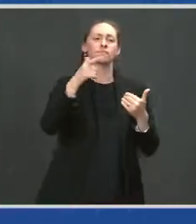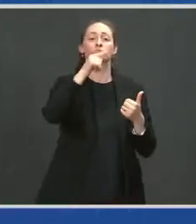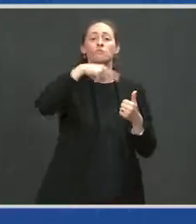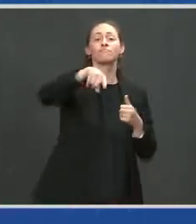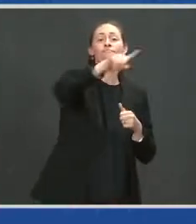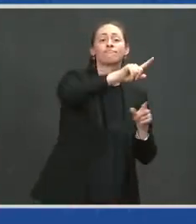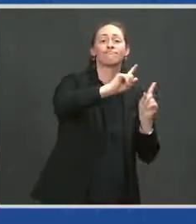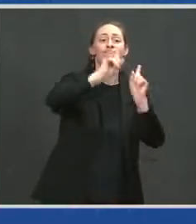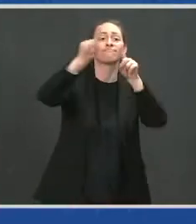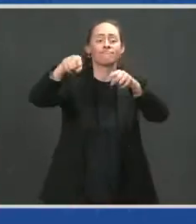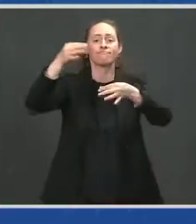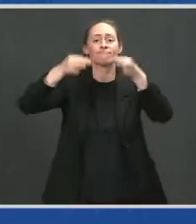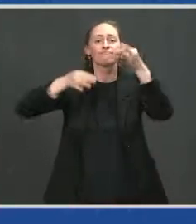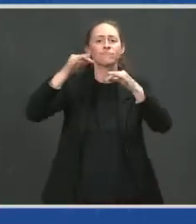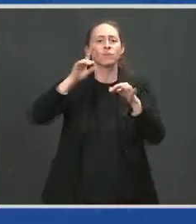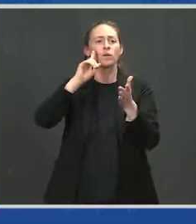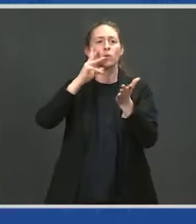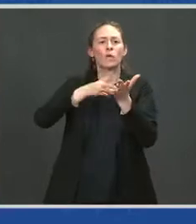that day.